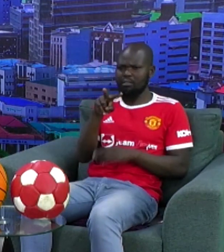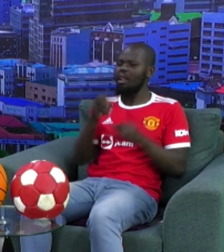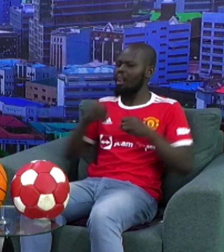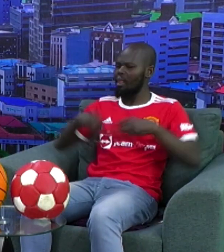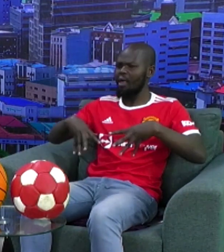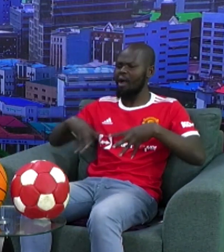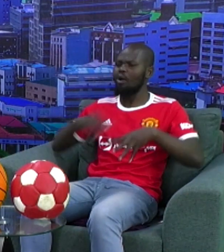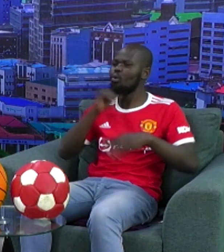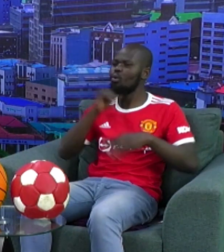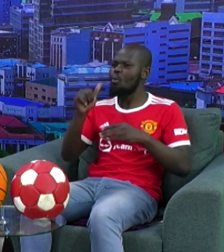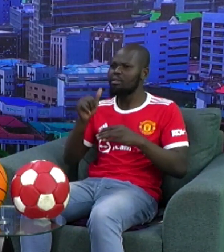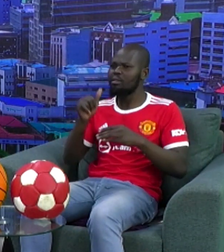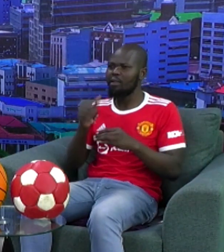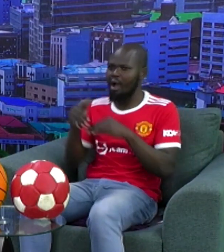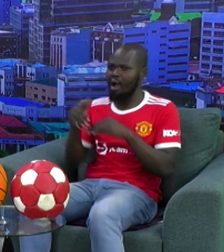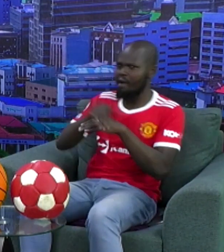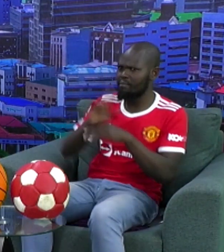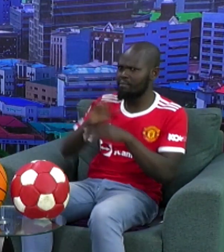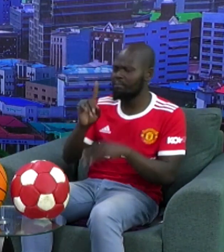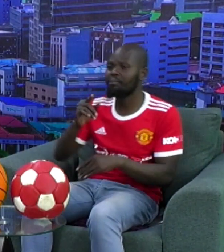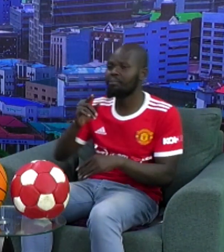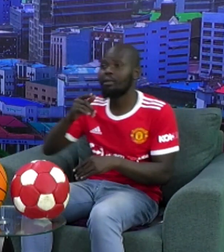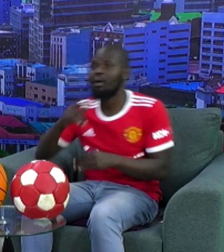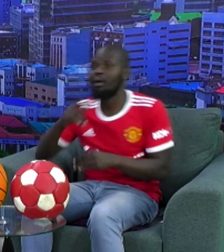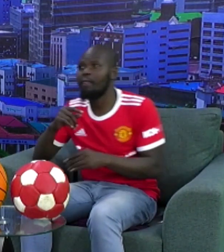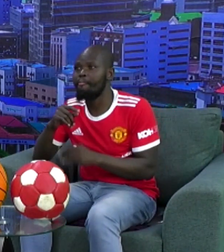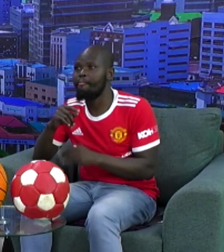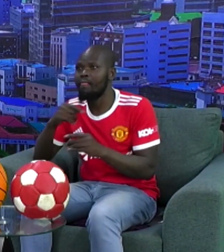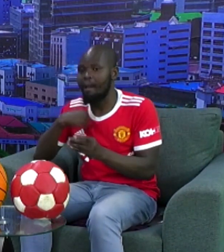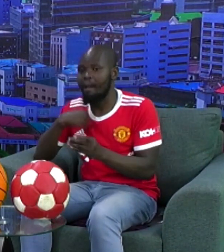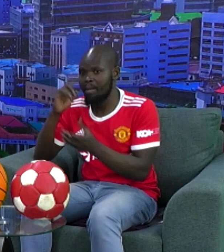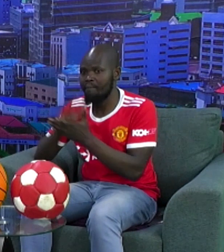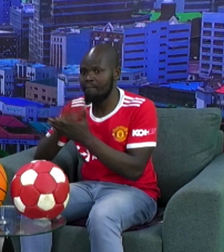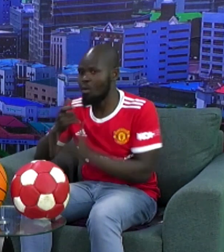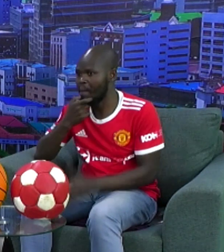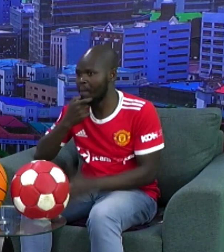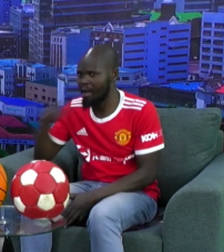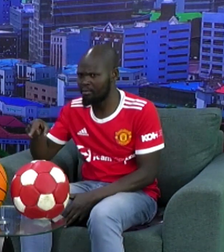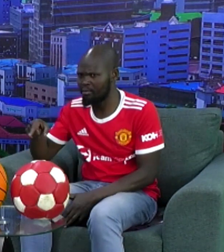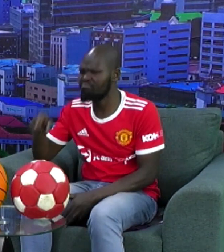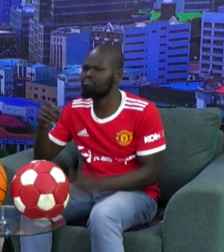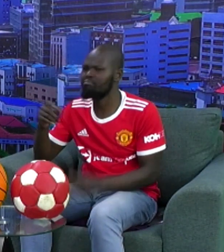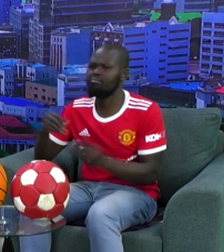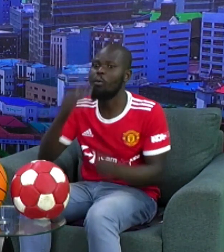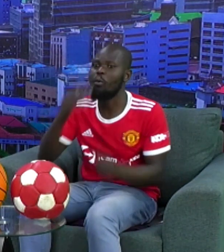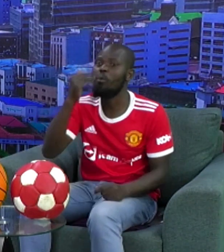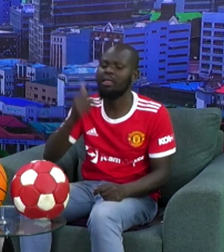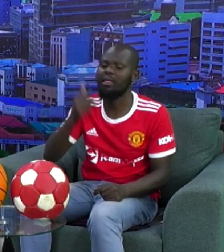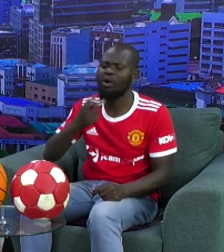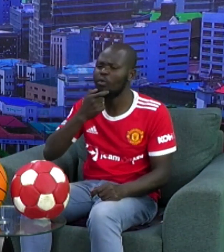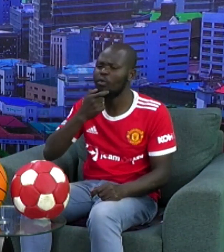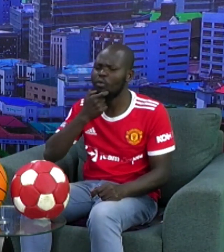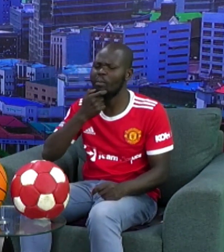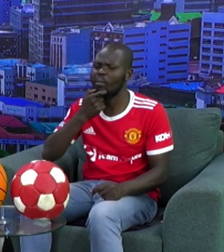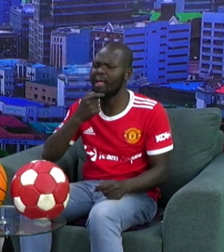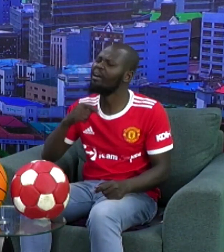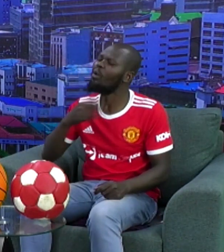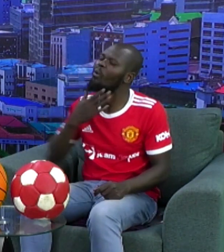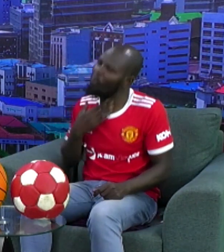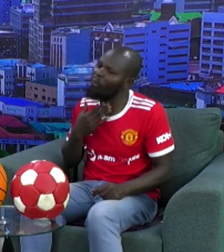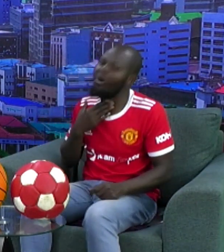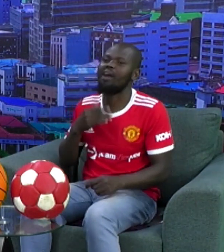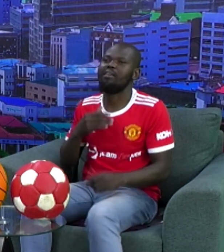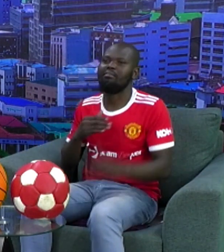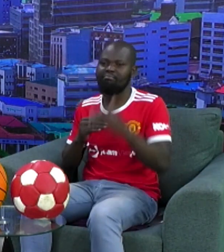have a player who is your friend. I believe Gor Mahia.